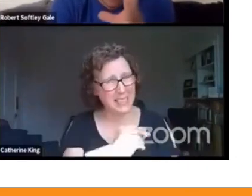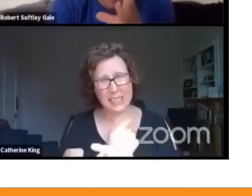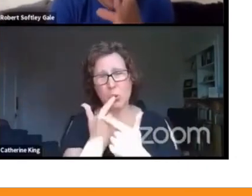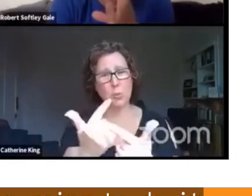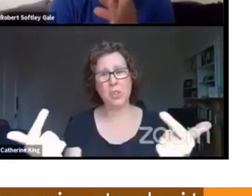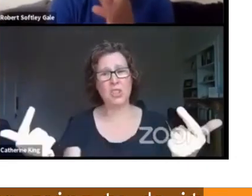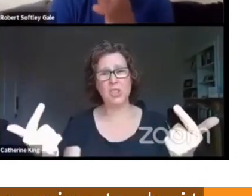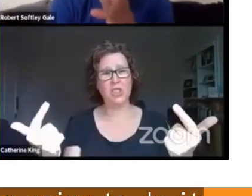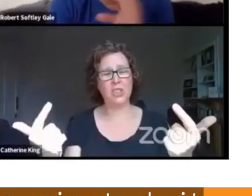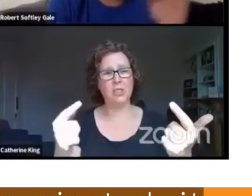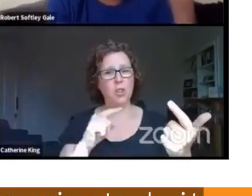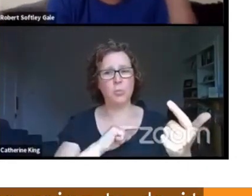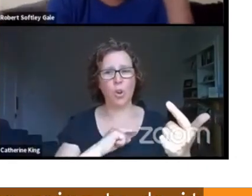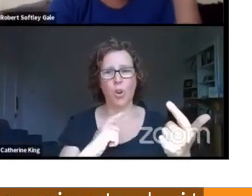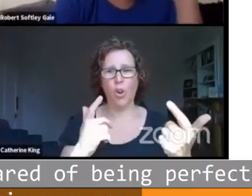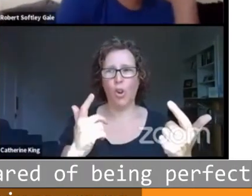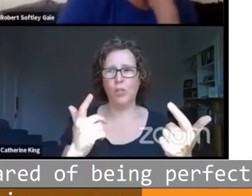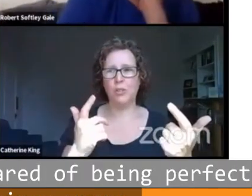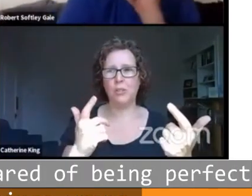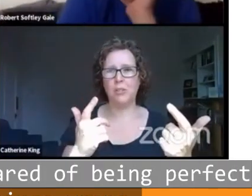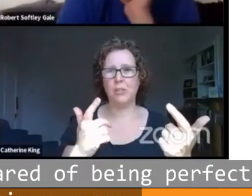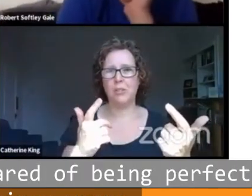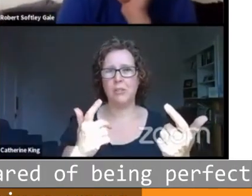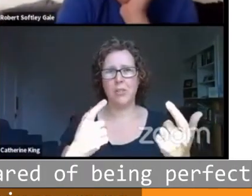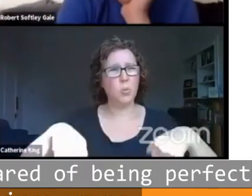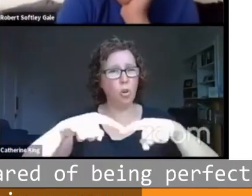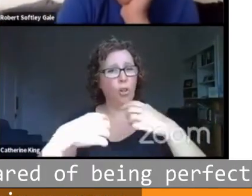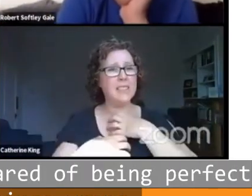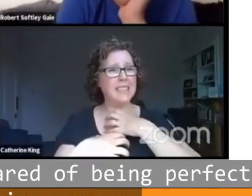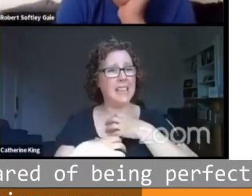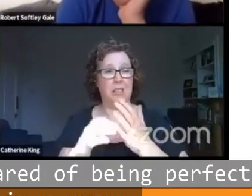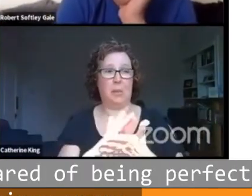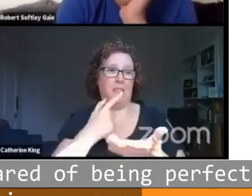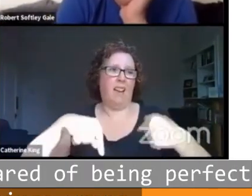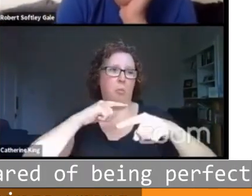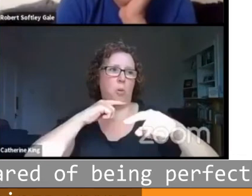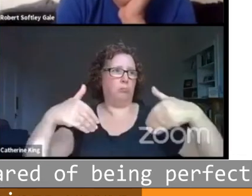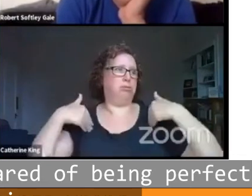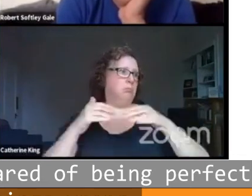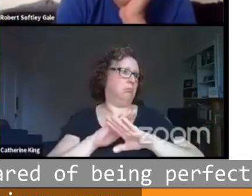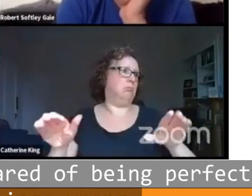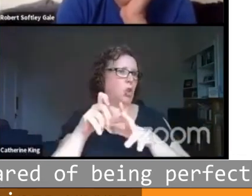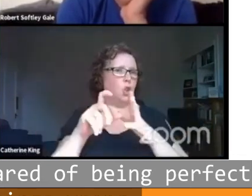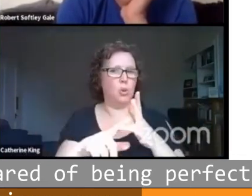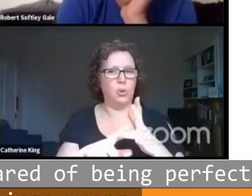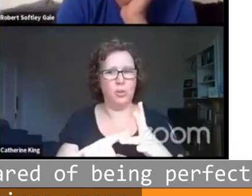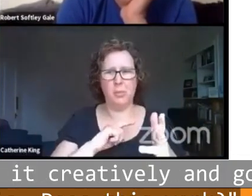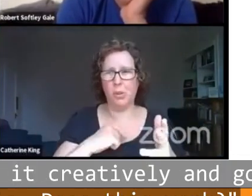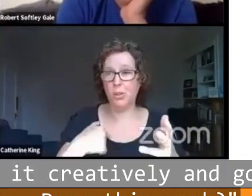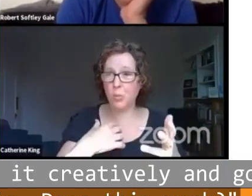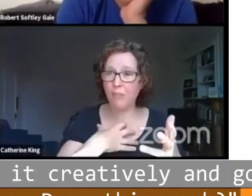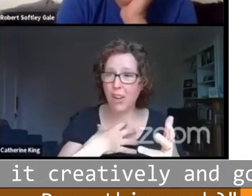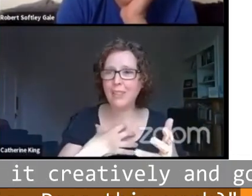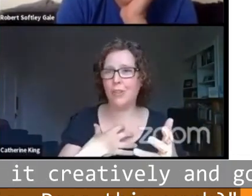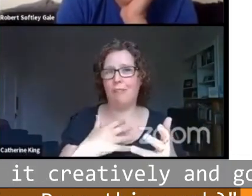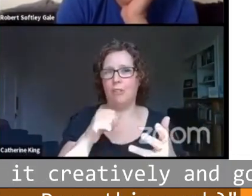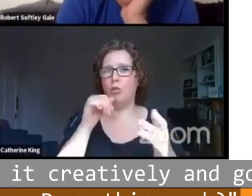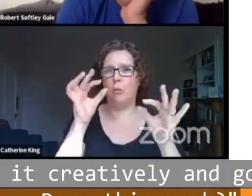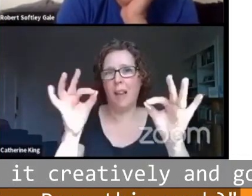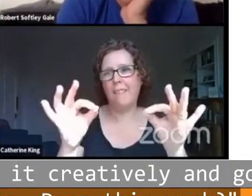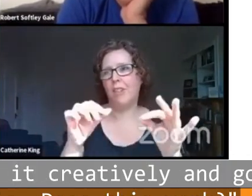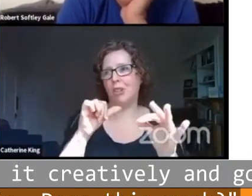people, then nobody's ever going to do it because we're all scared of, being perfect and doing things wrong. But I think if you come to